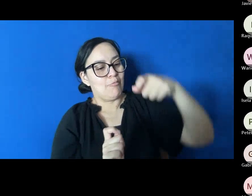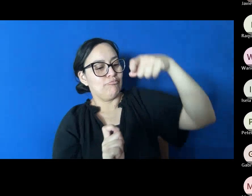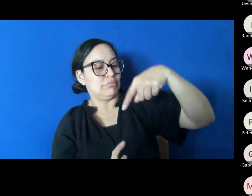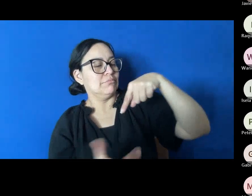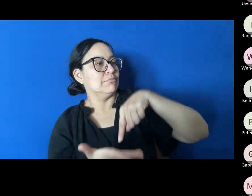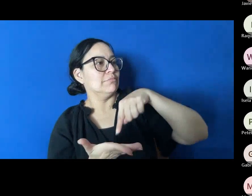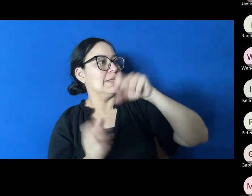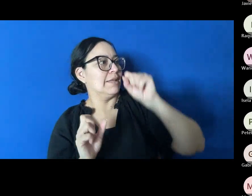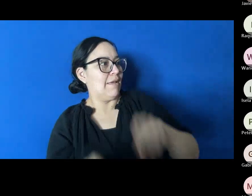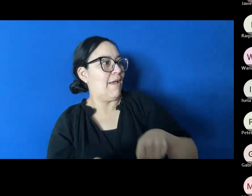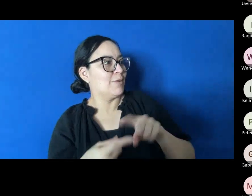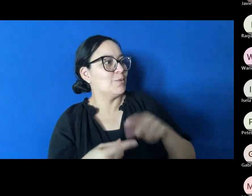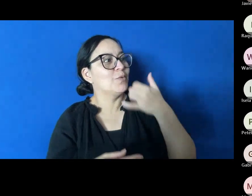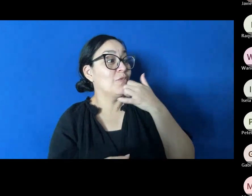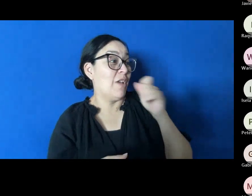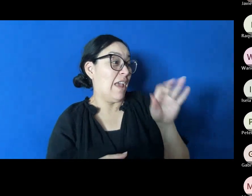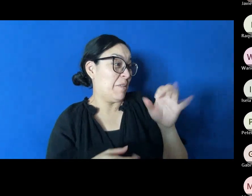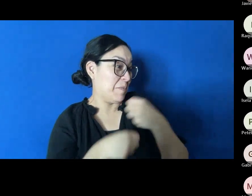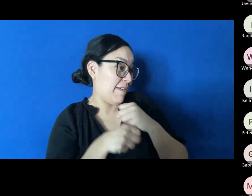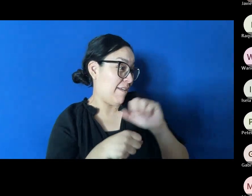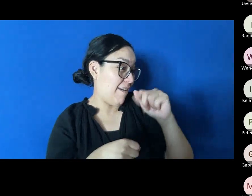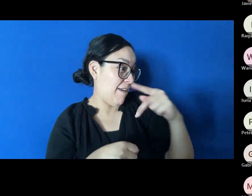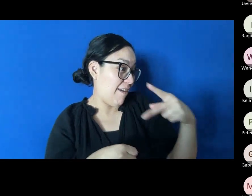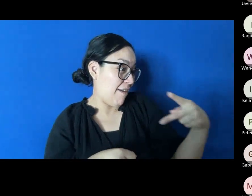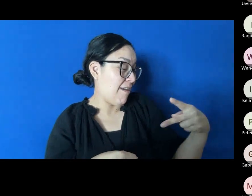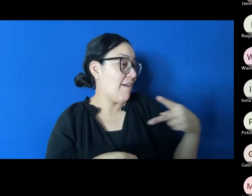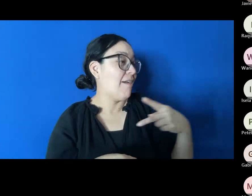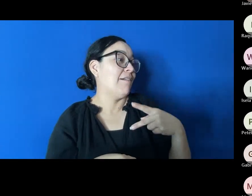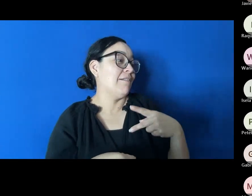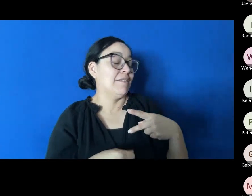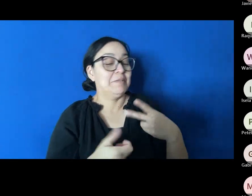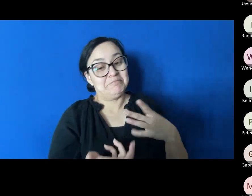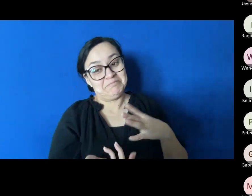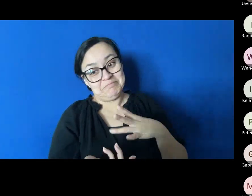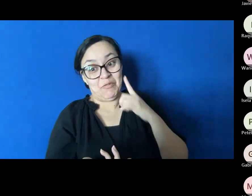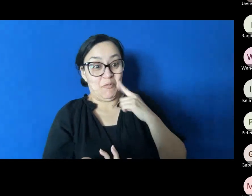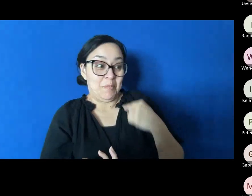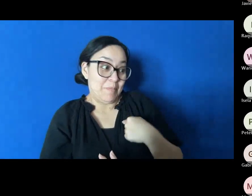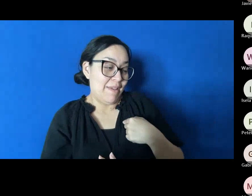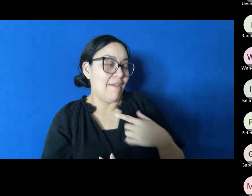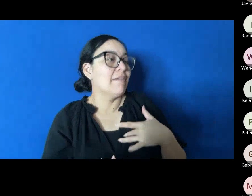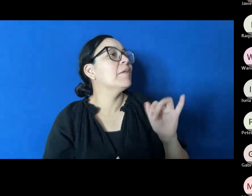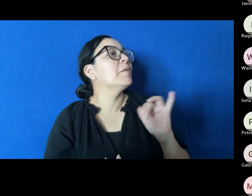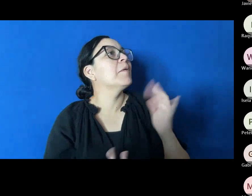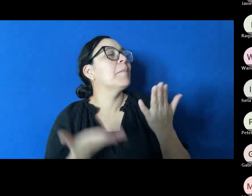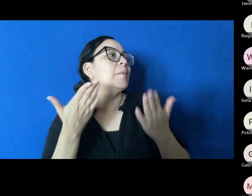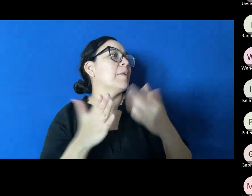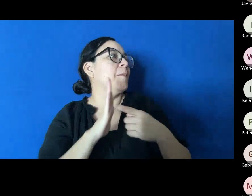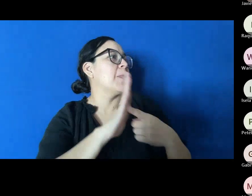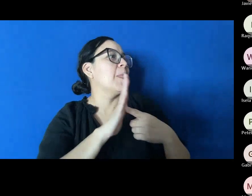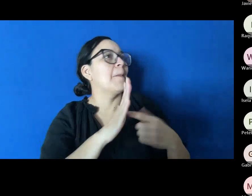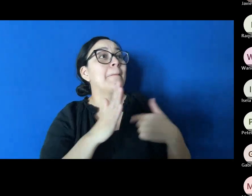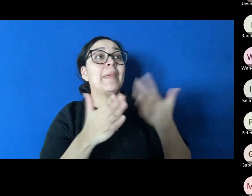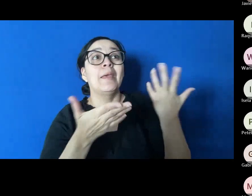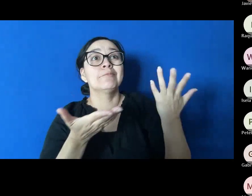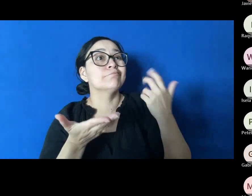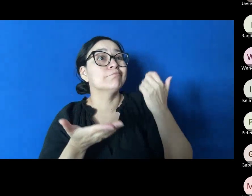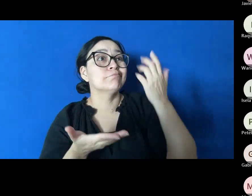do that. That capacity of making an application, you would provide you the availability. Let's say